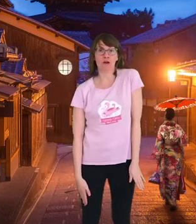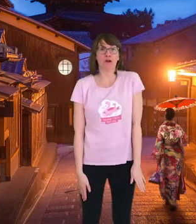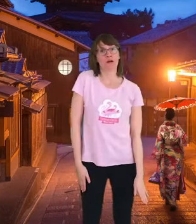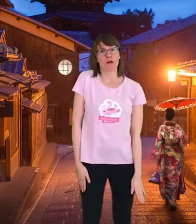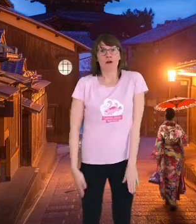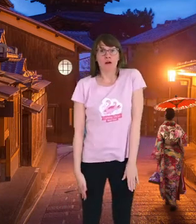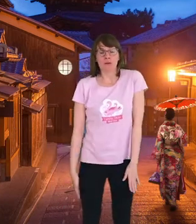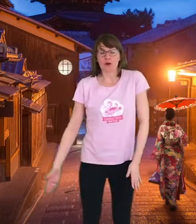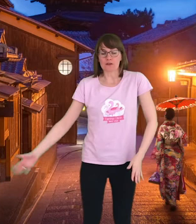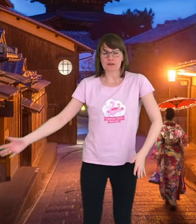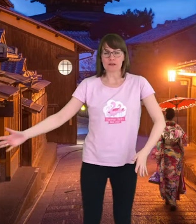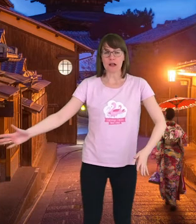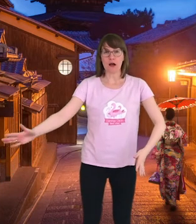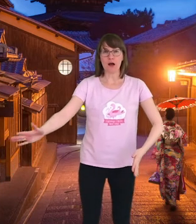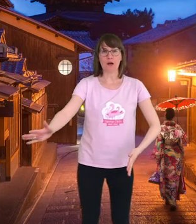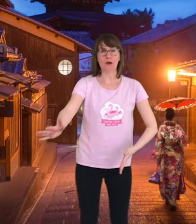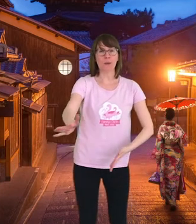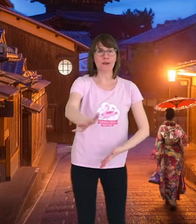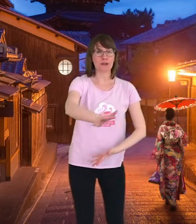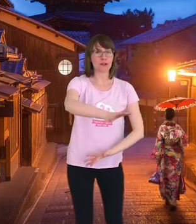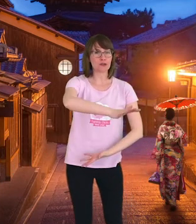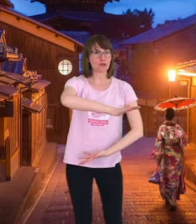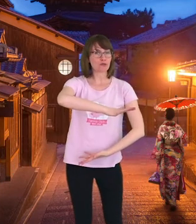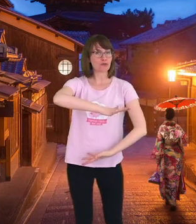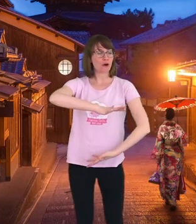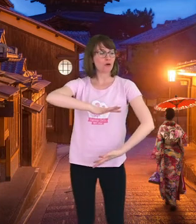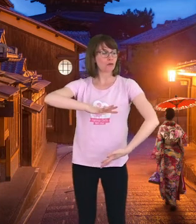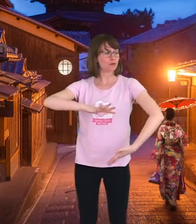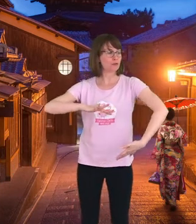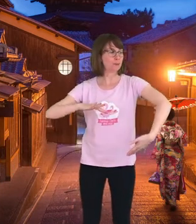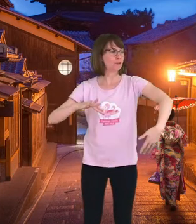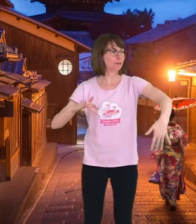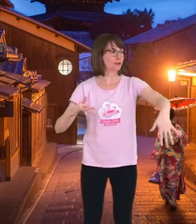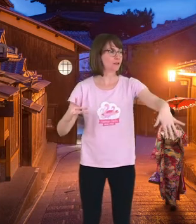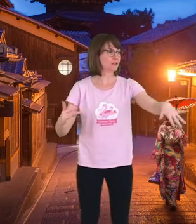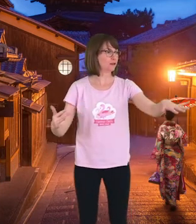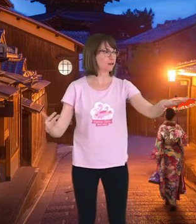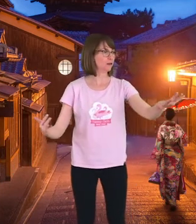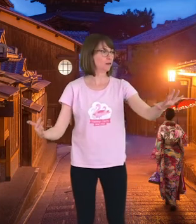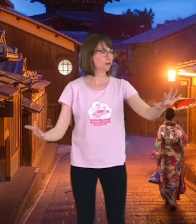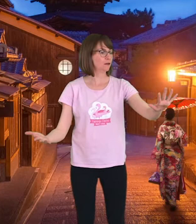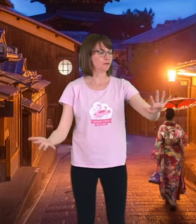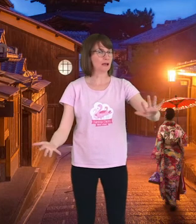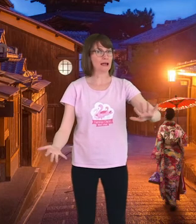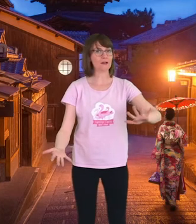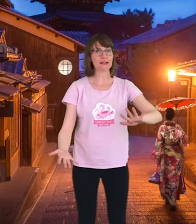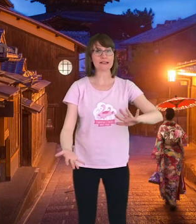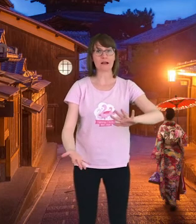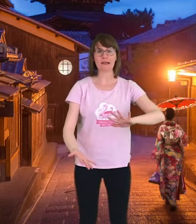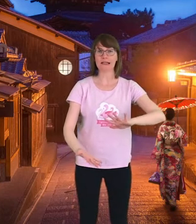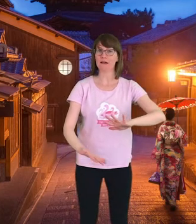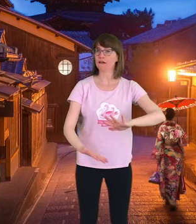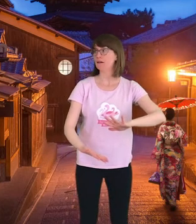for. We've got slow and controlled movement.